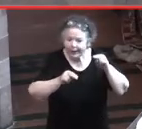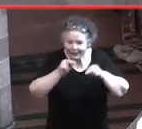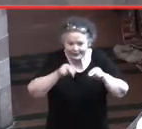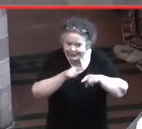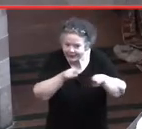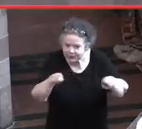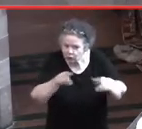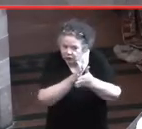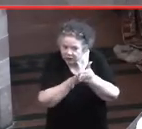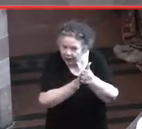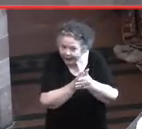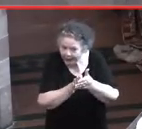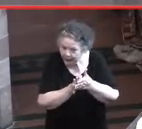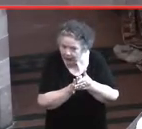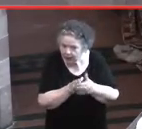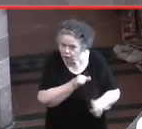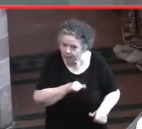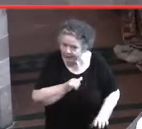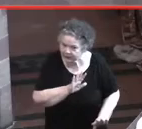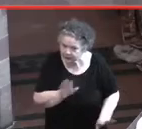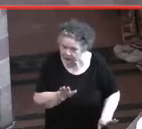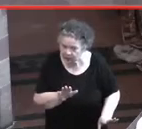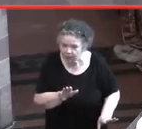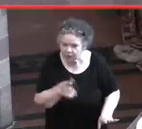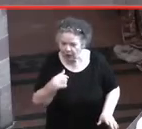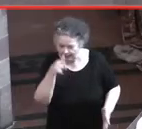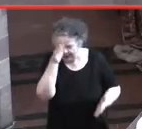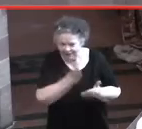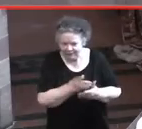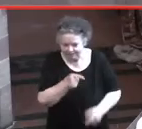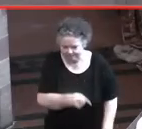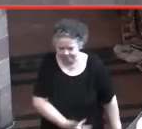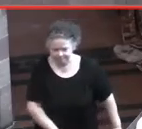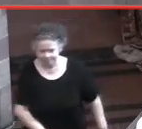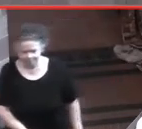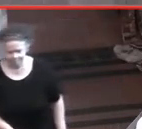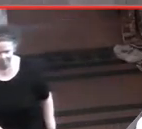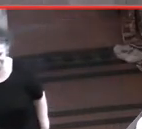your efforts, so I take him at his word.